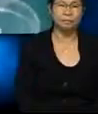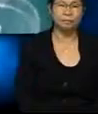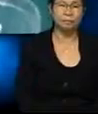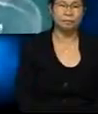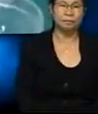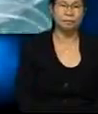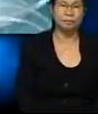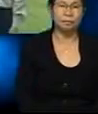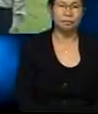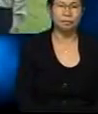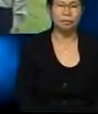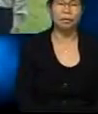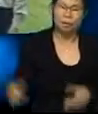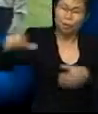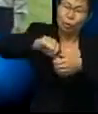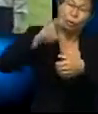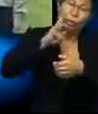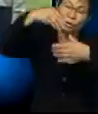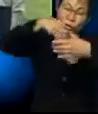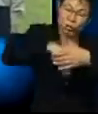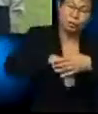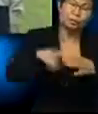Pour some water into it.